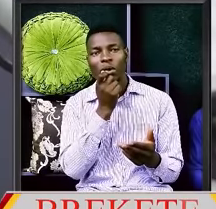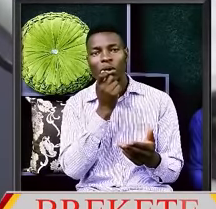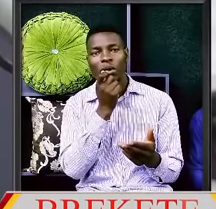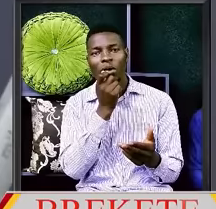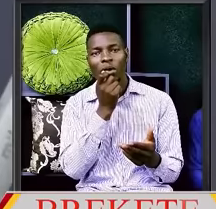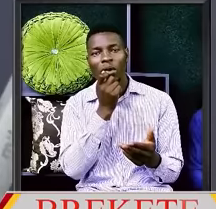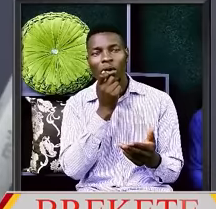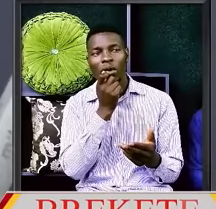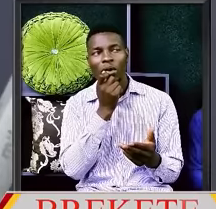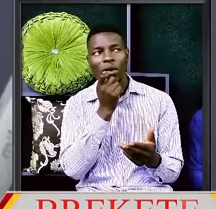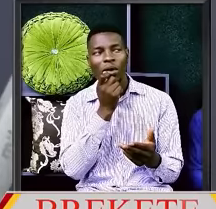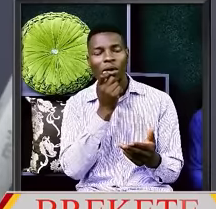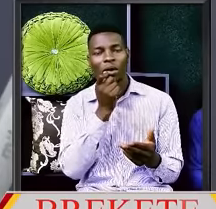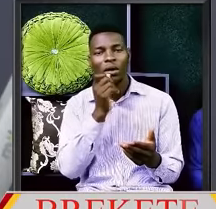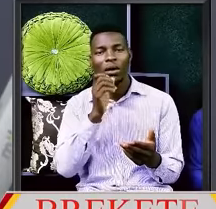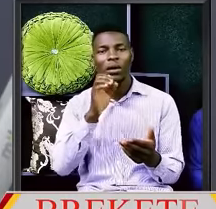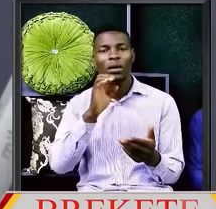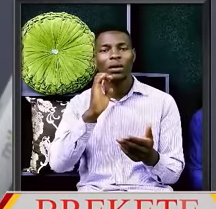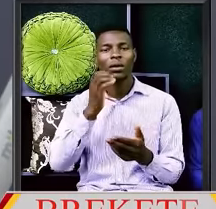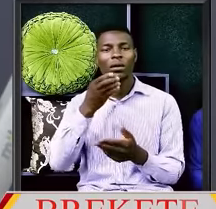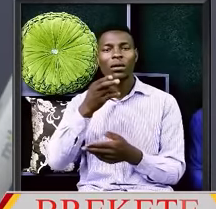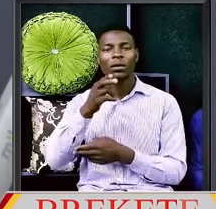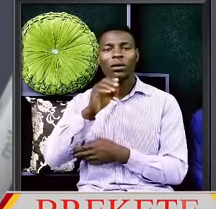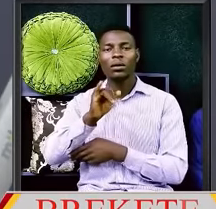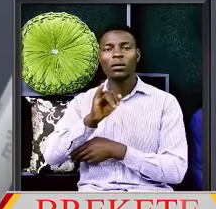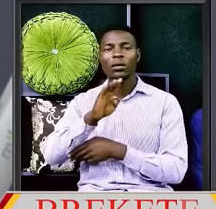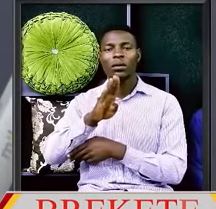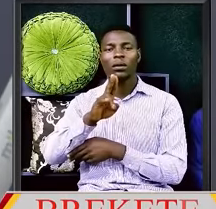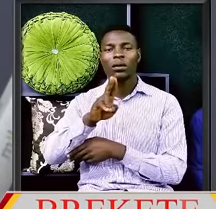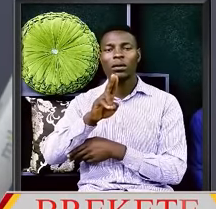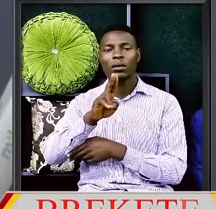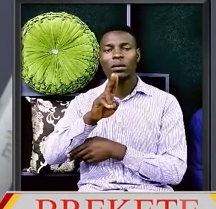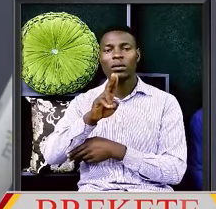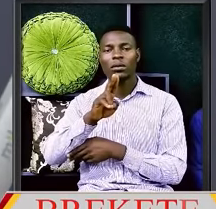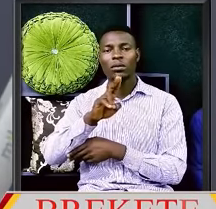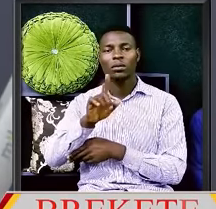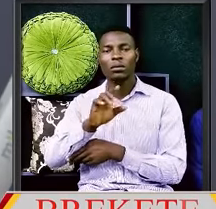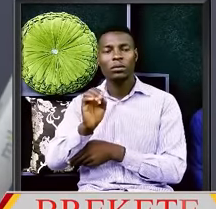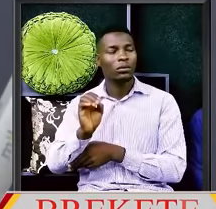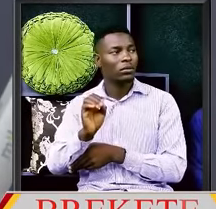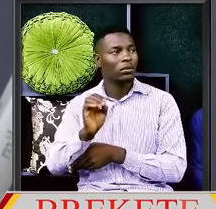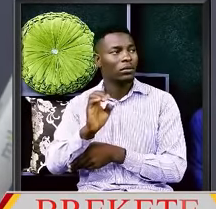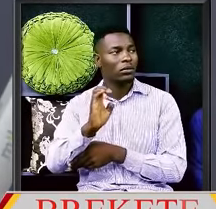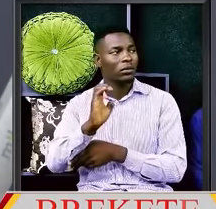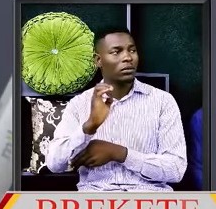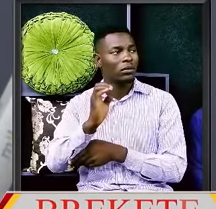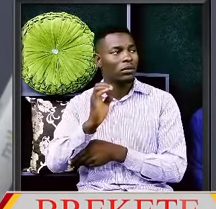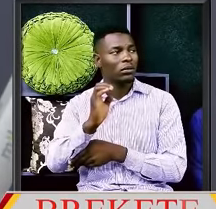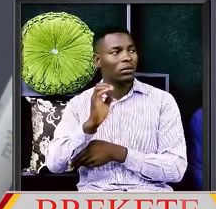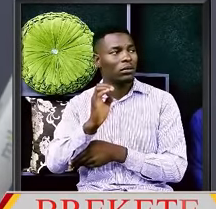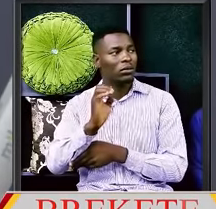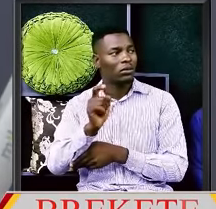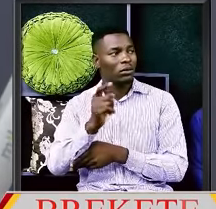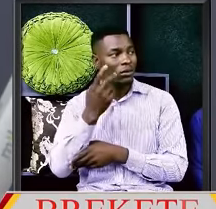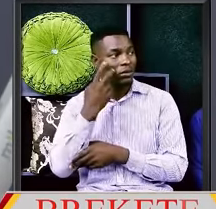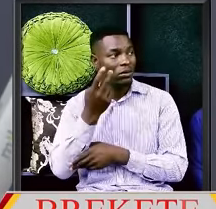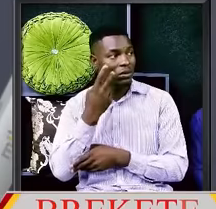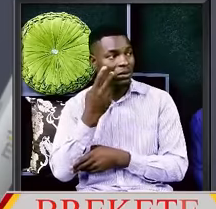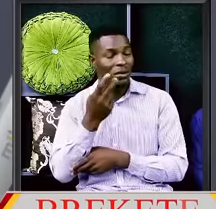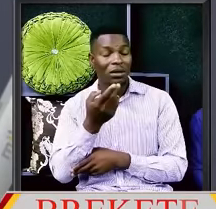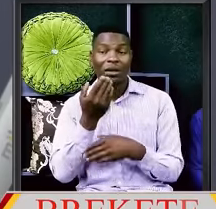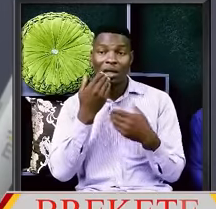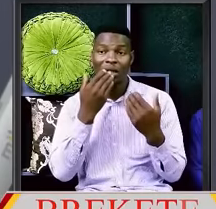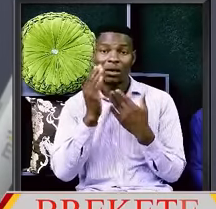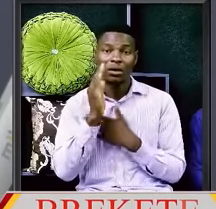My name is Ginika. Chibuzo last name, Ginika first name. Okay. You see, Tango say